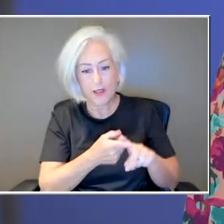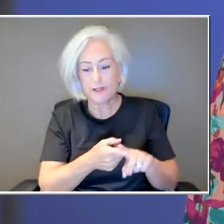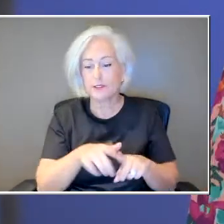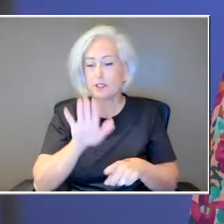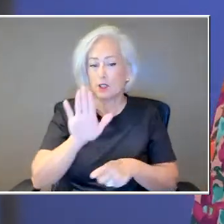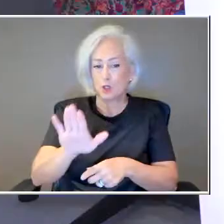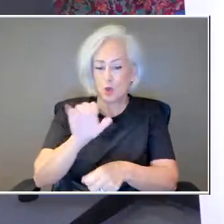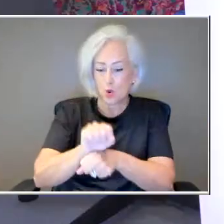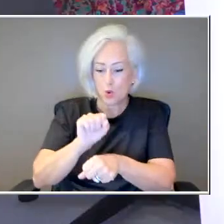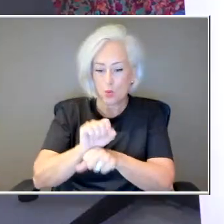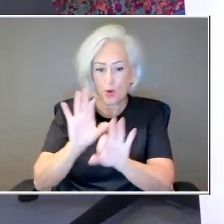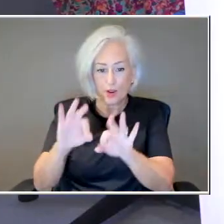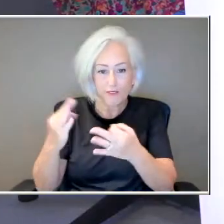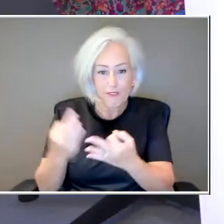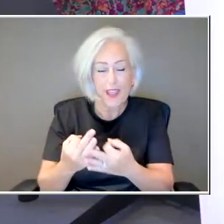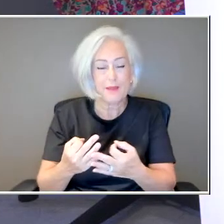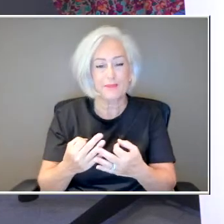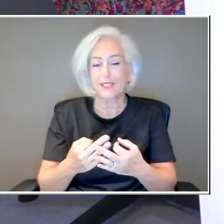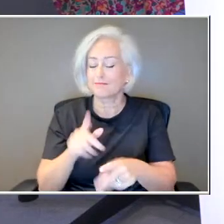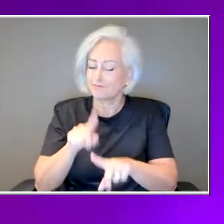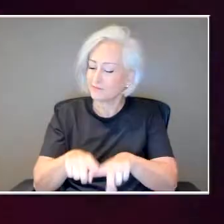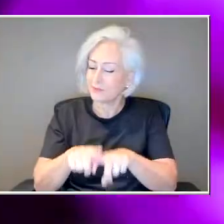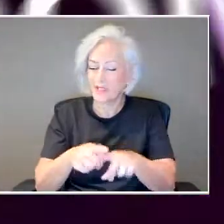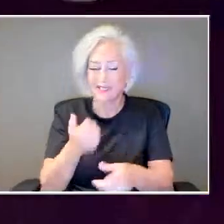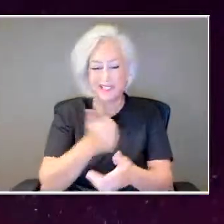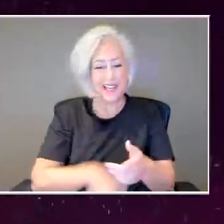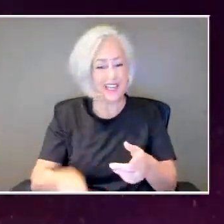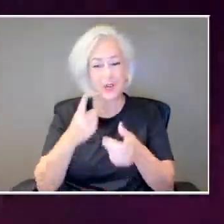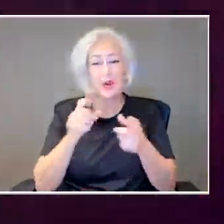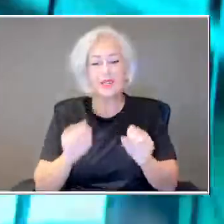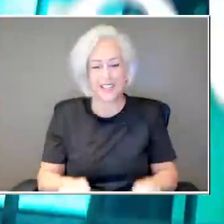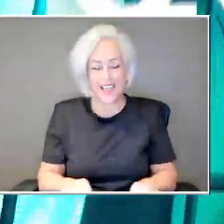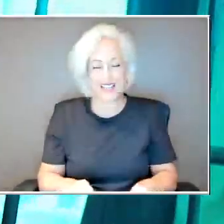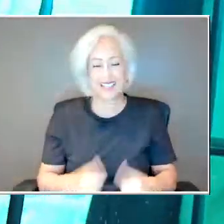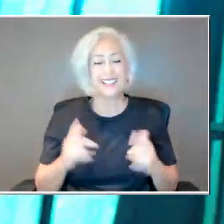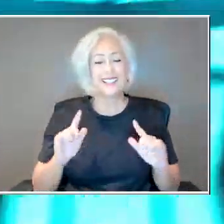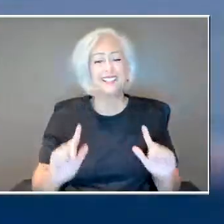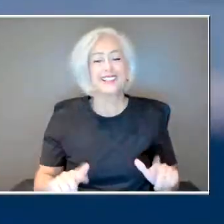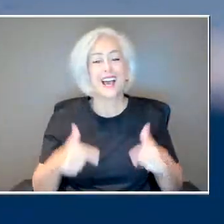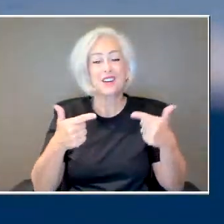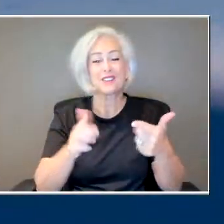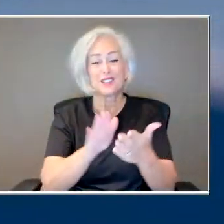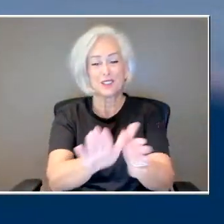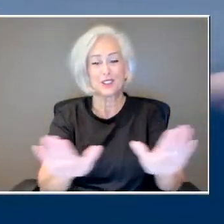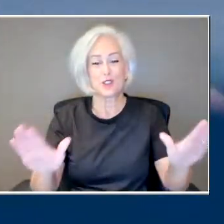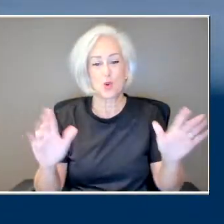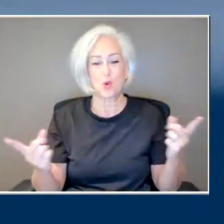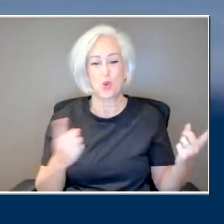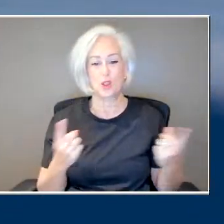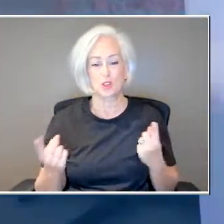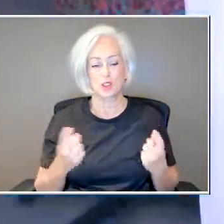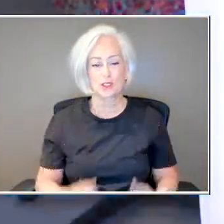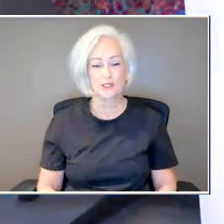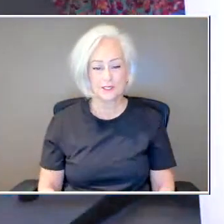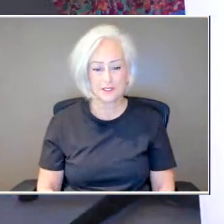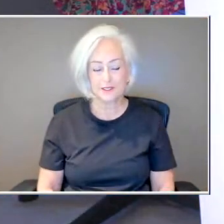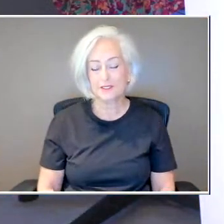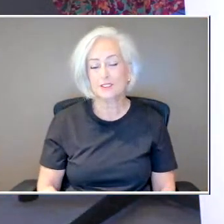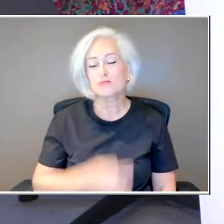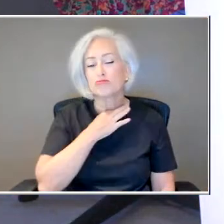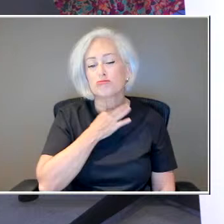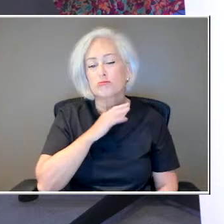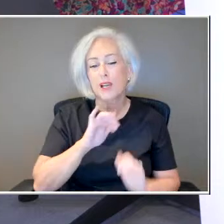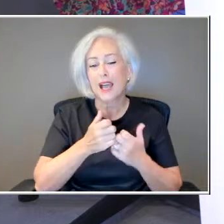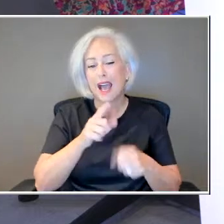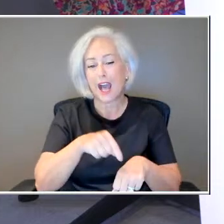it. Well, let's get to some questions and comments from our community this morning. Kim asked, how long should I wait to have a